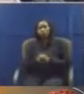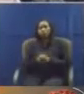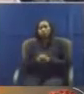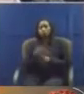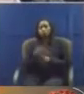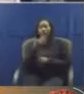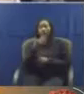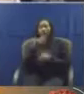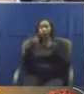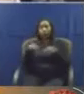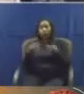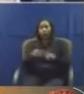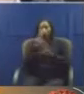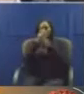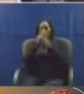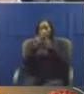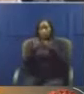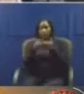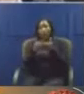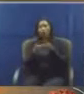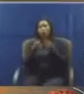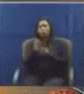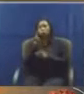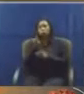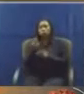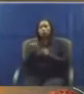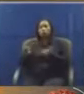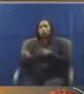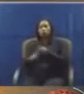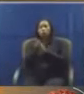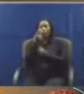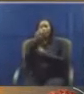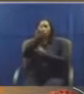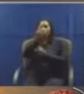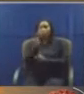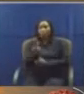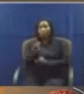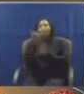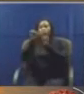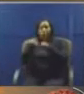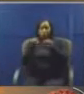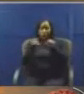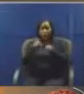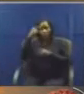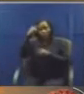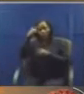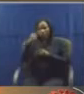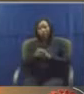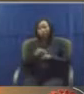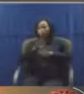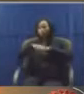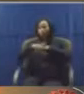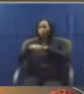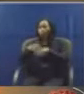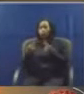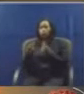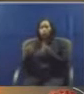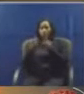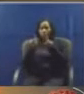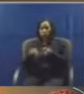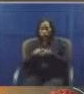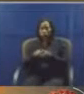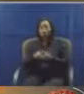Thank you very much, Honourable Member, for that follow-up question. Yes, I think we have to do much more in terms